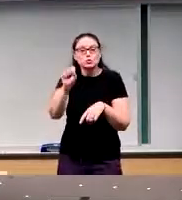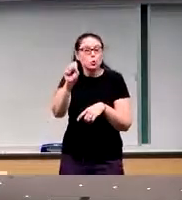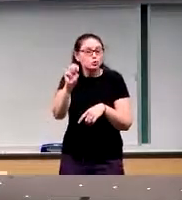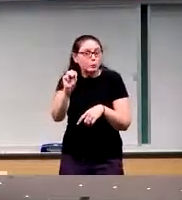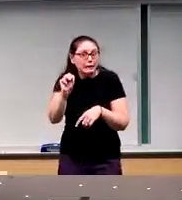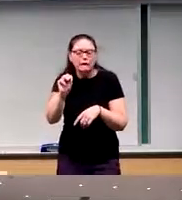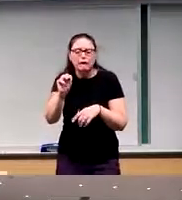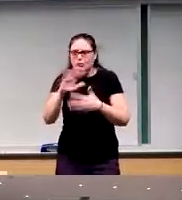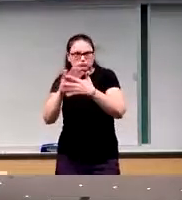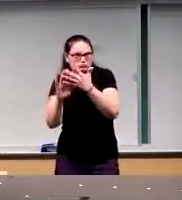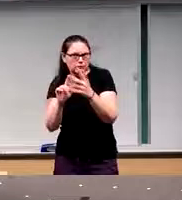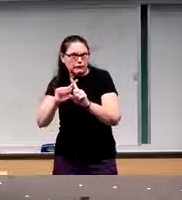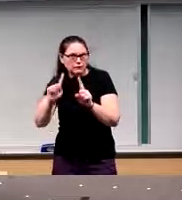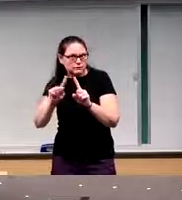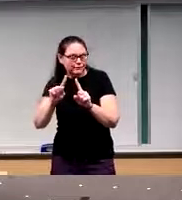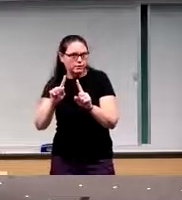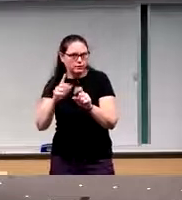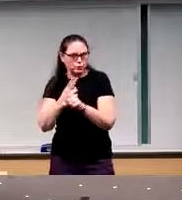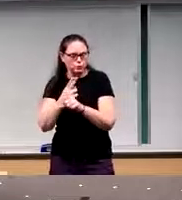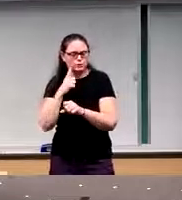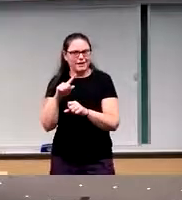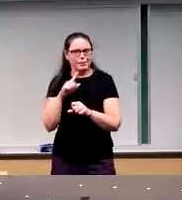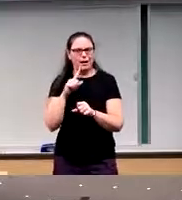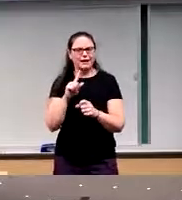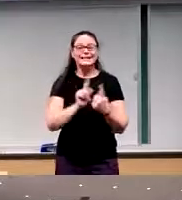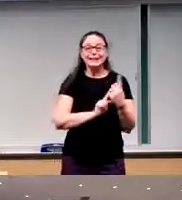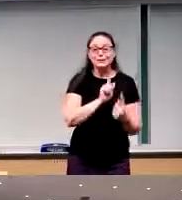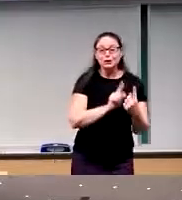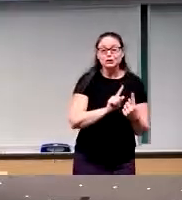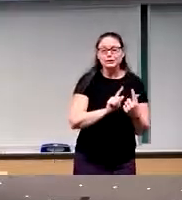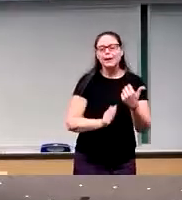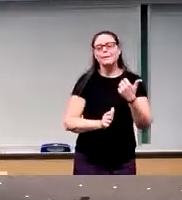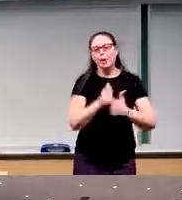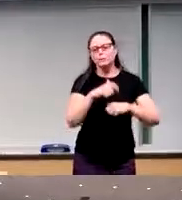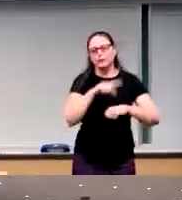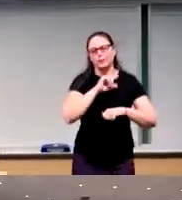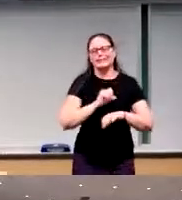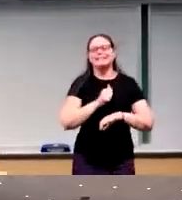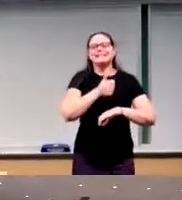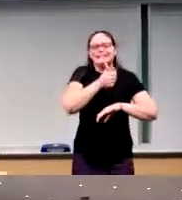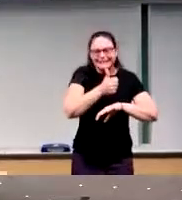media is done in person sometimes, but mostly to set up in-person